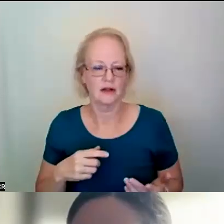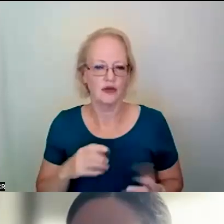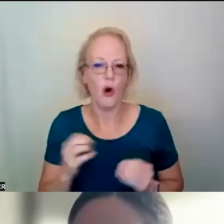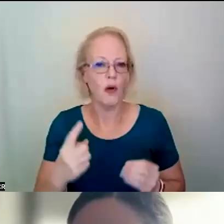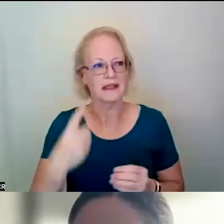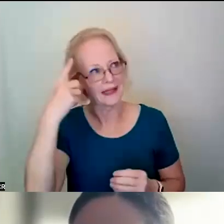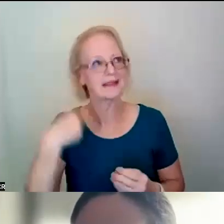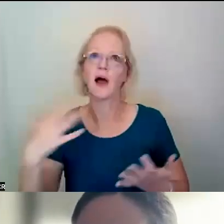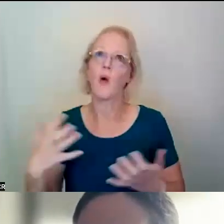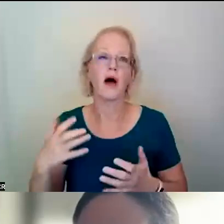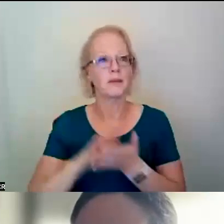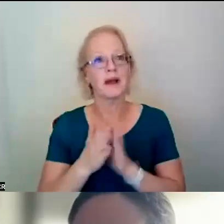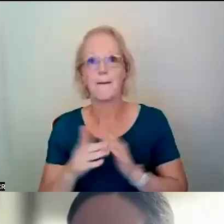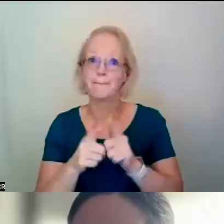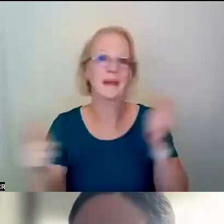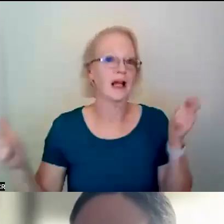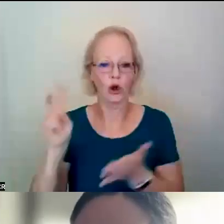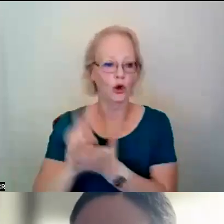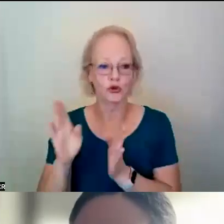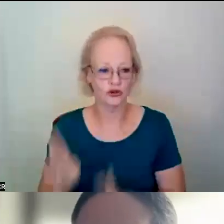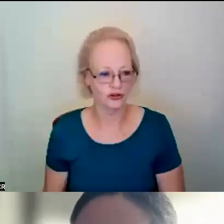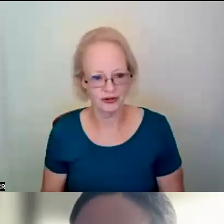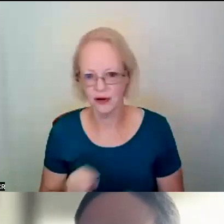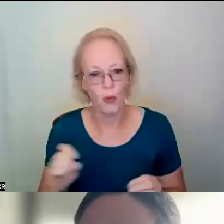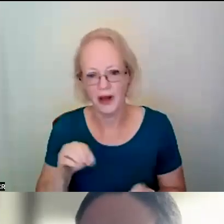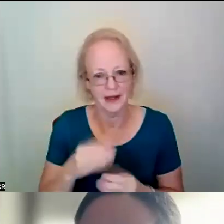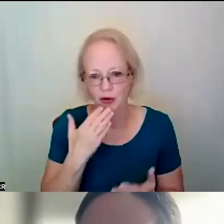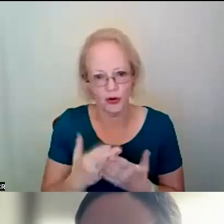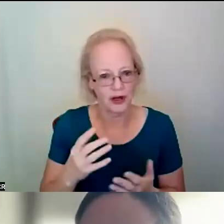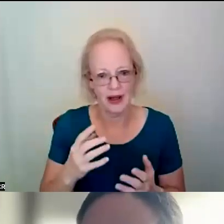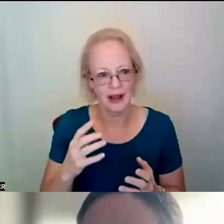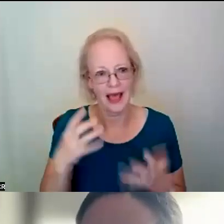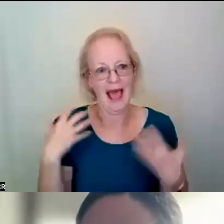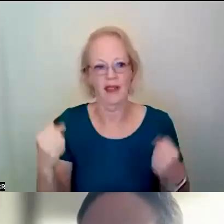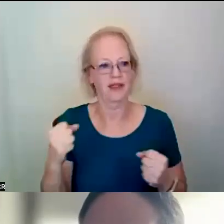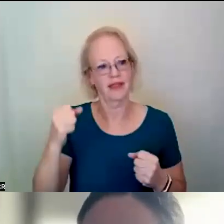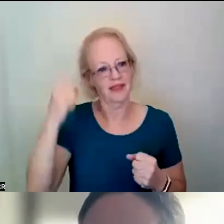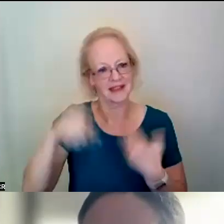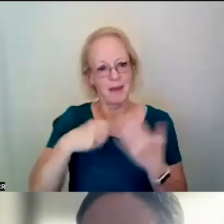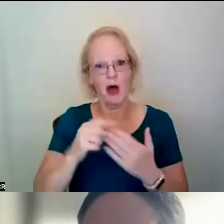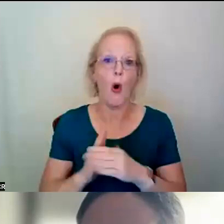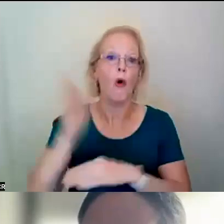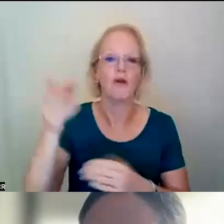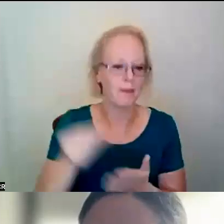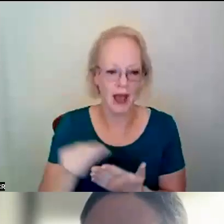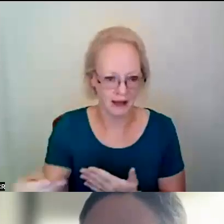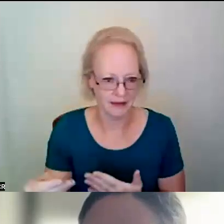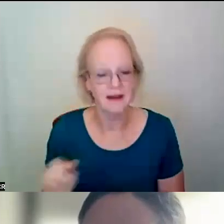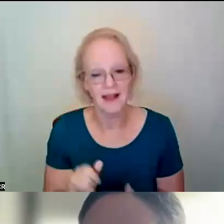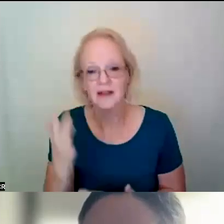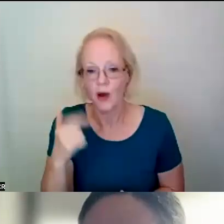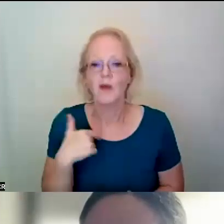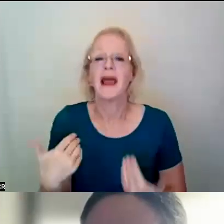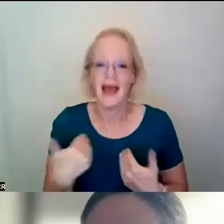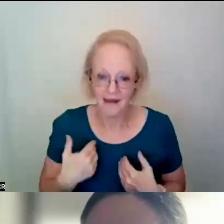really good health can sort of game the system by overbuying, so to speak. That's why we have the variable payment life